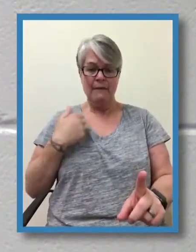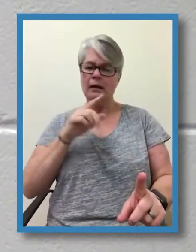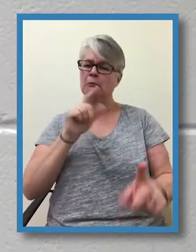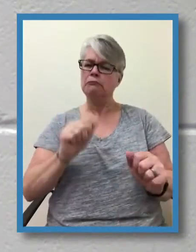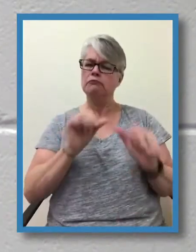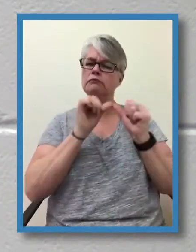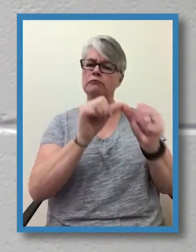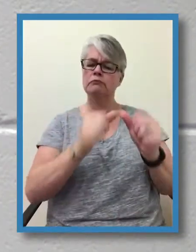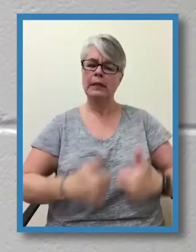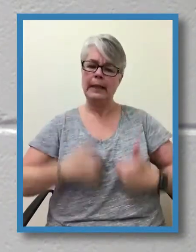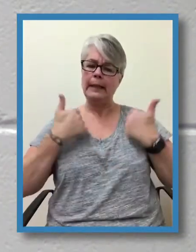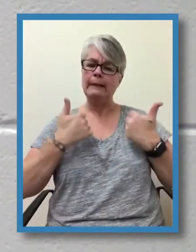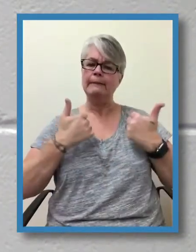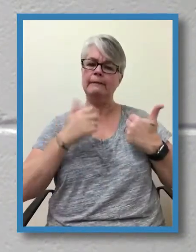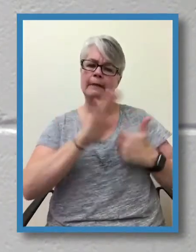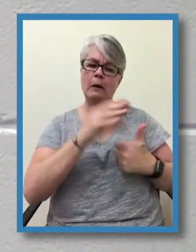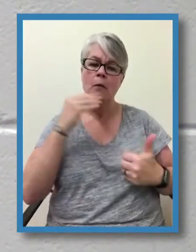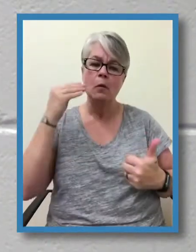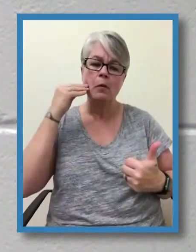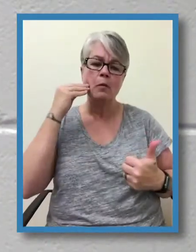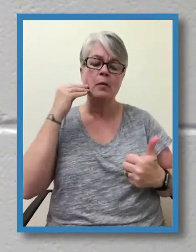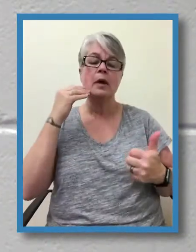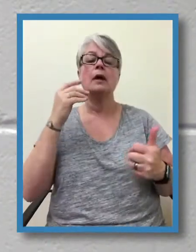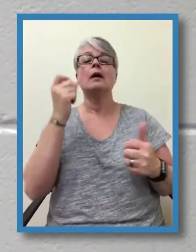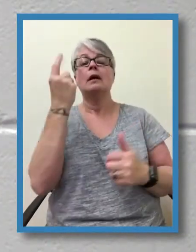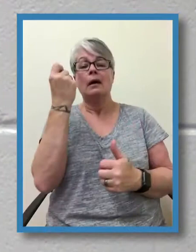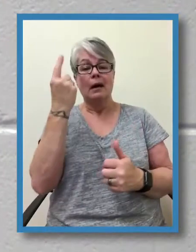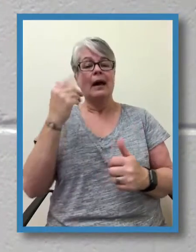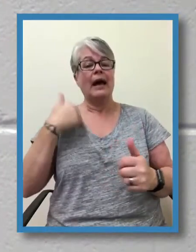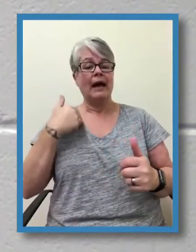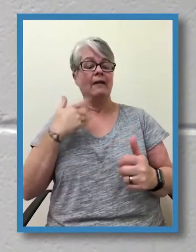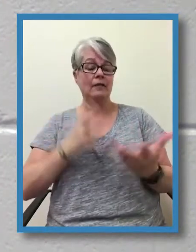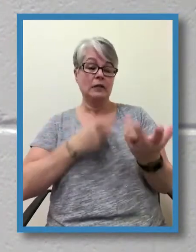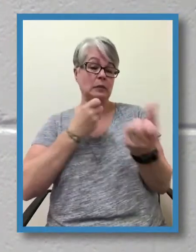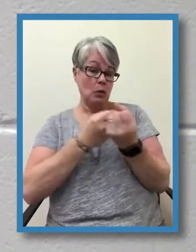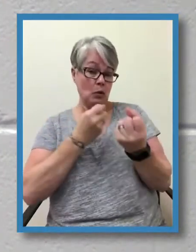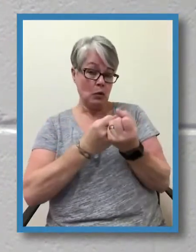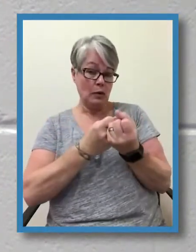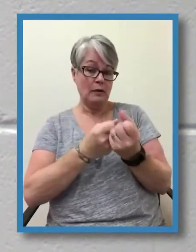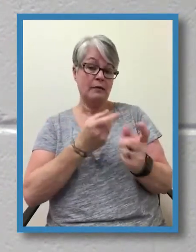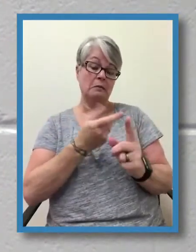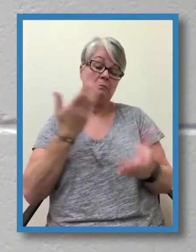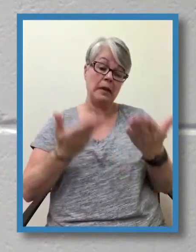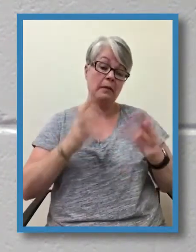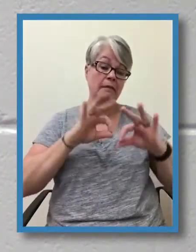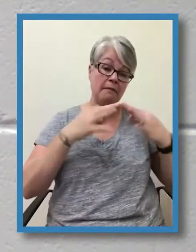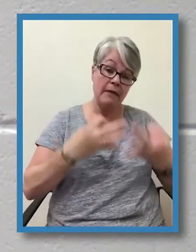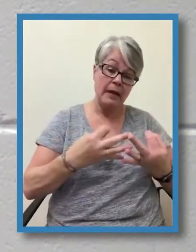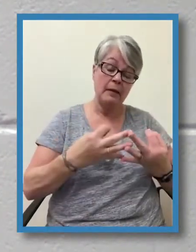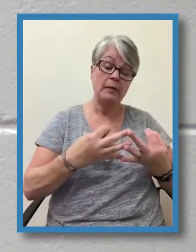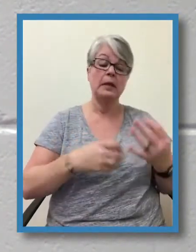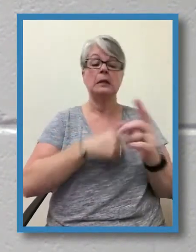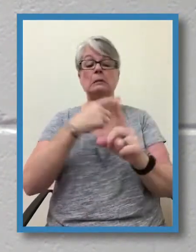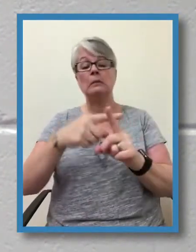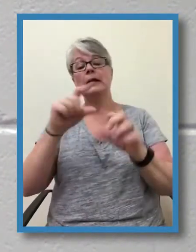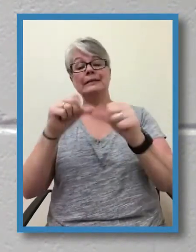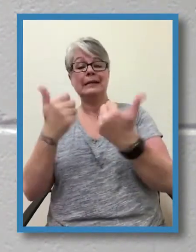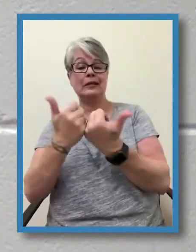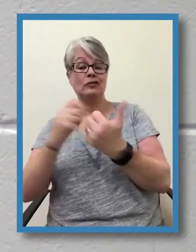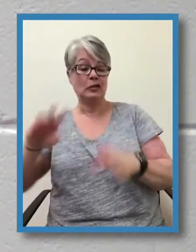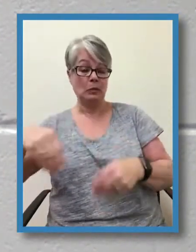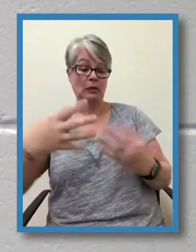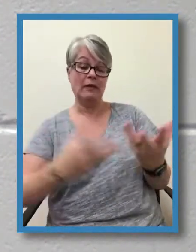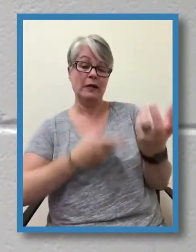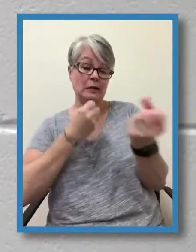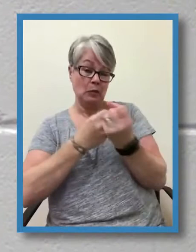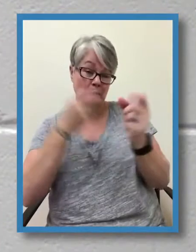additional supports which come through the various organizations that are at the back of the room. And I strongly encourage you at the